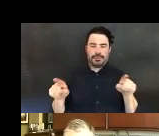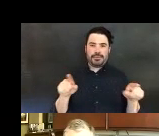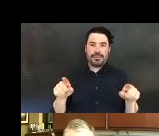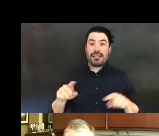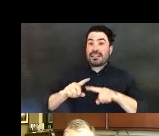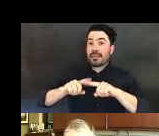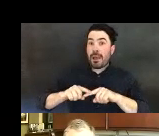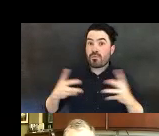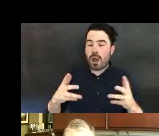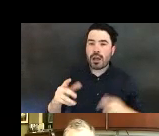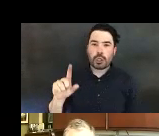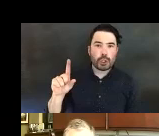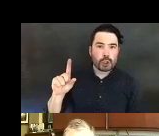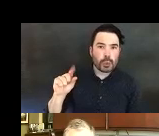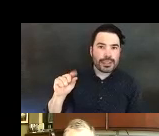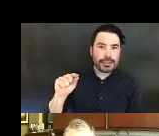20 ICU beds